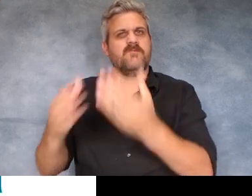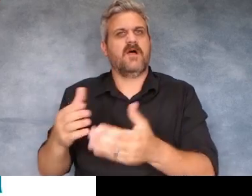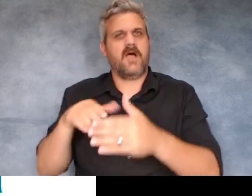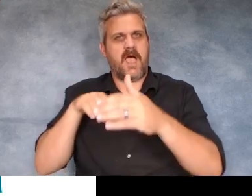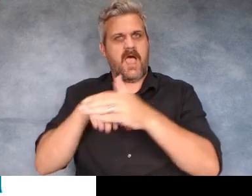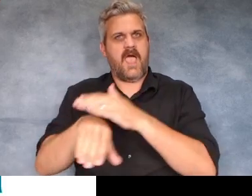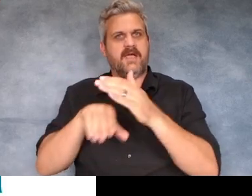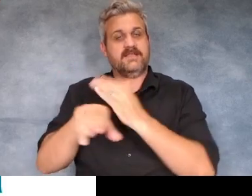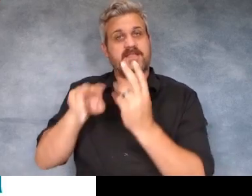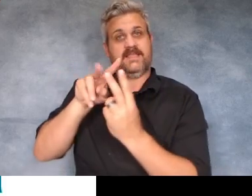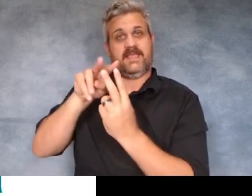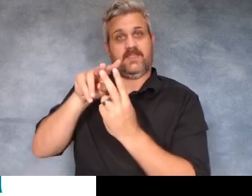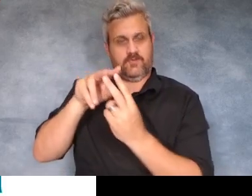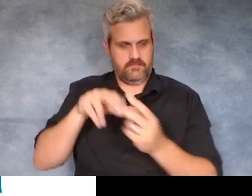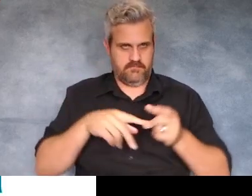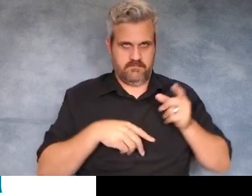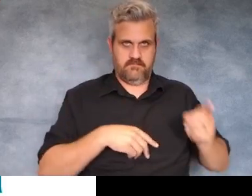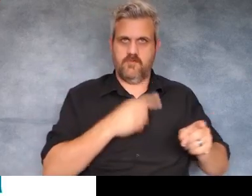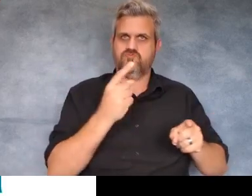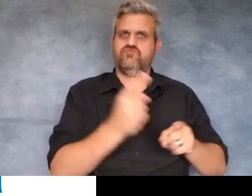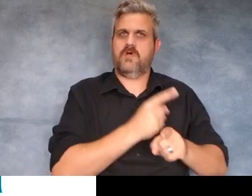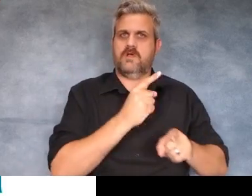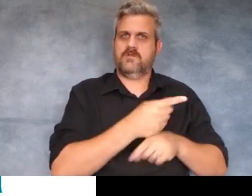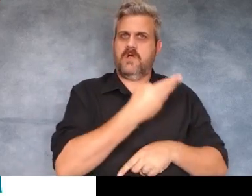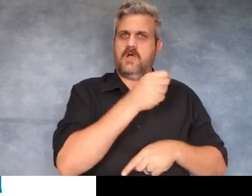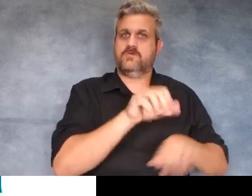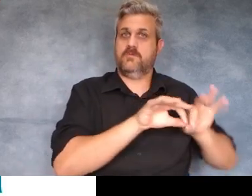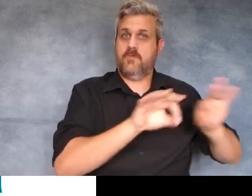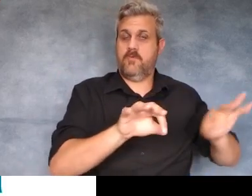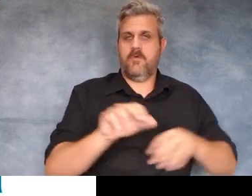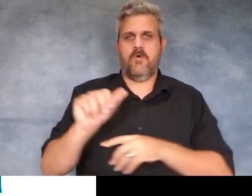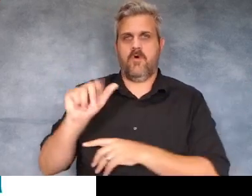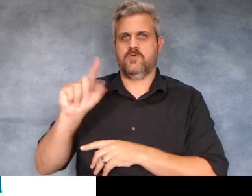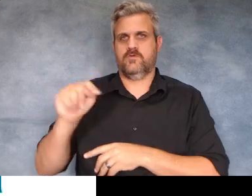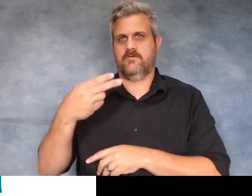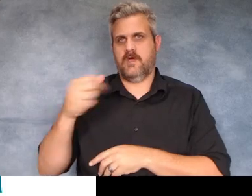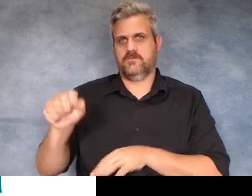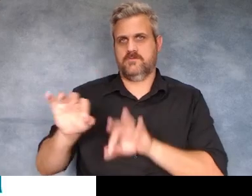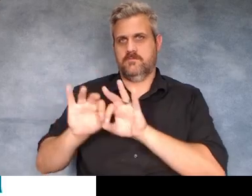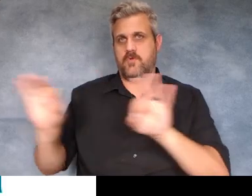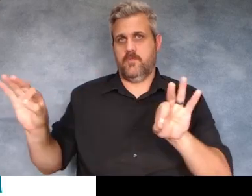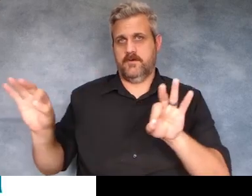diploma or an alternative high school diploma.